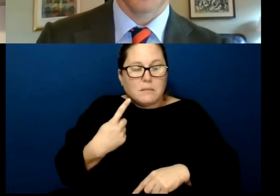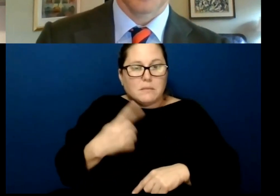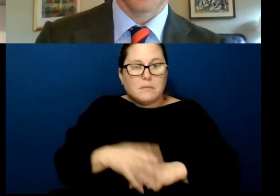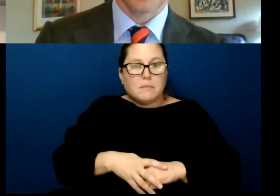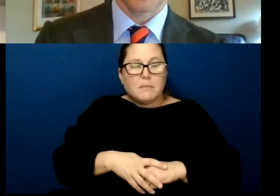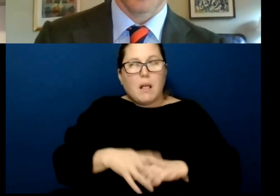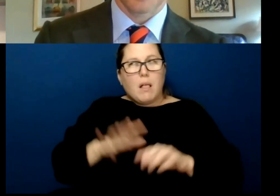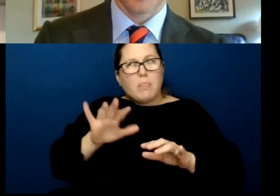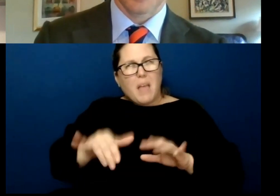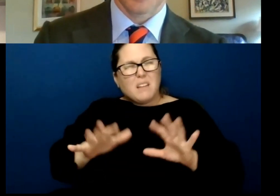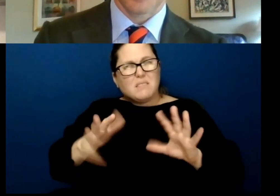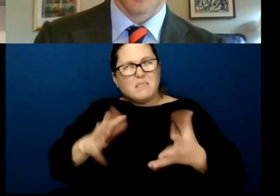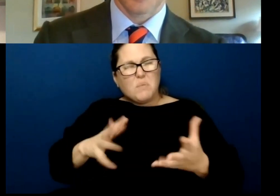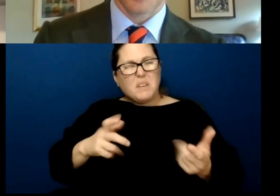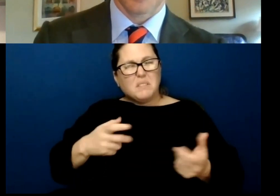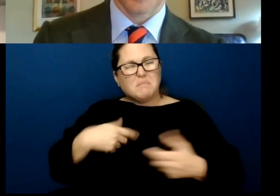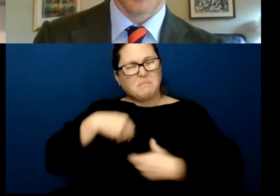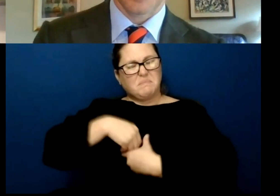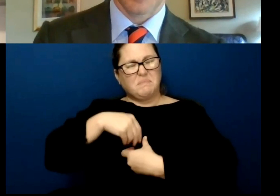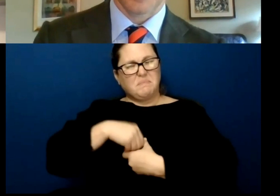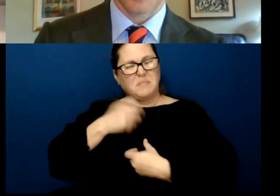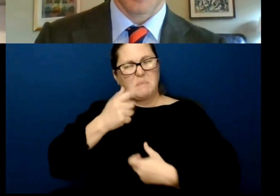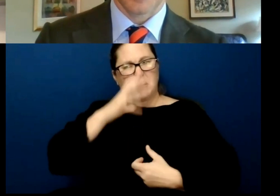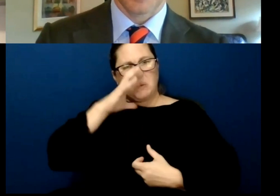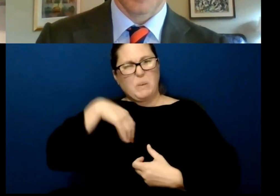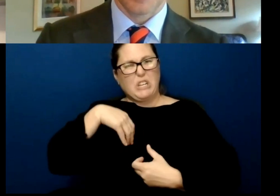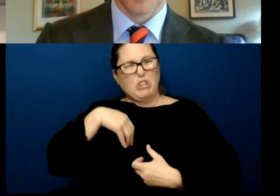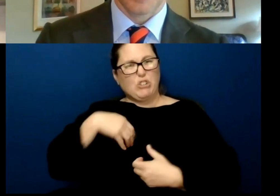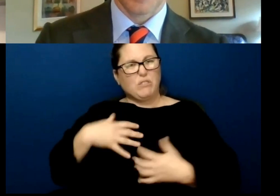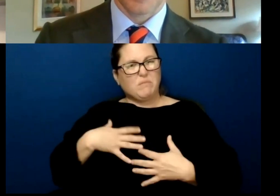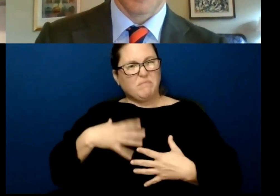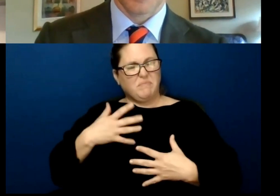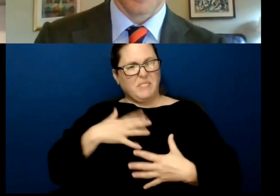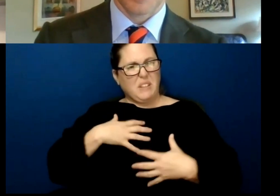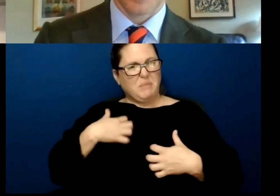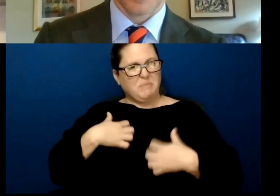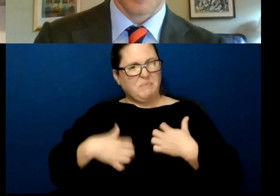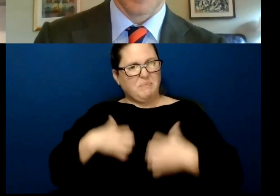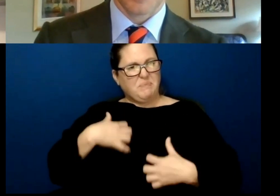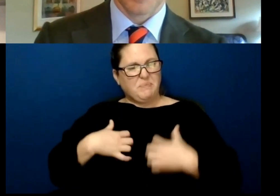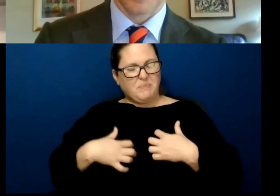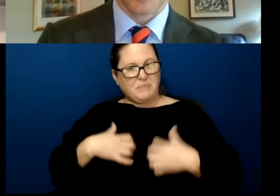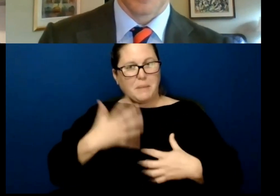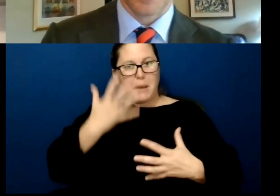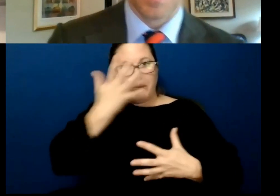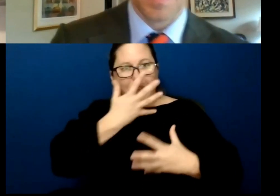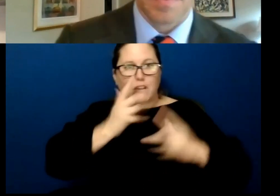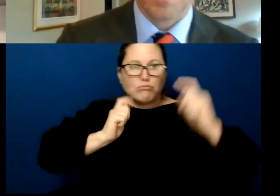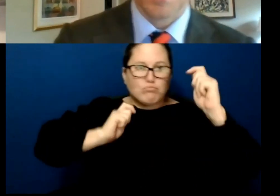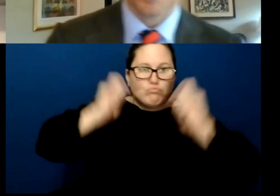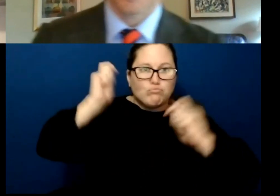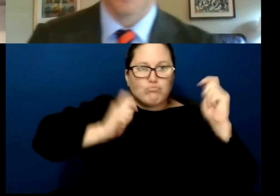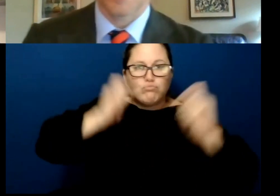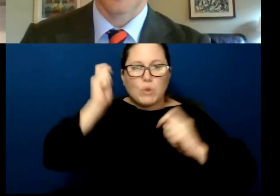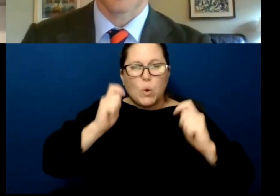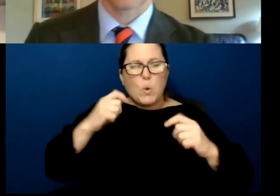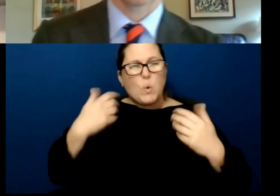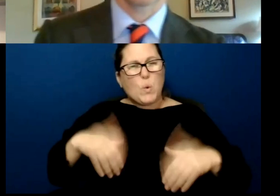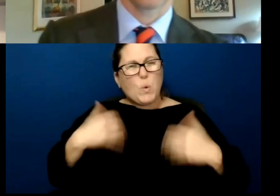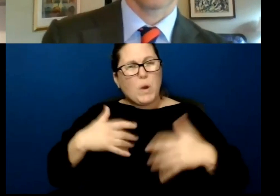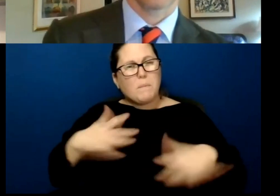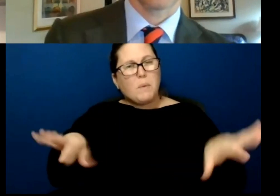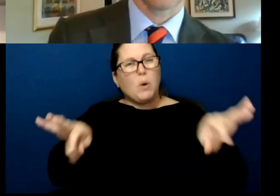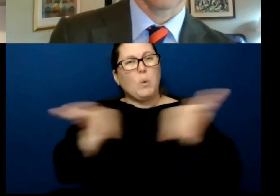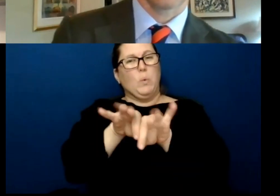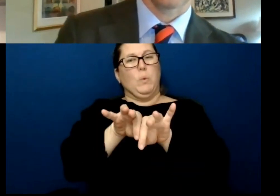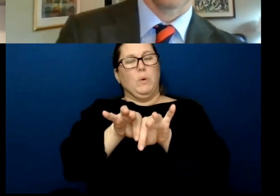a weird thing in medicine, because facial expressions and are so much of